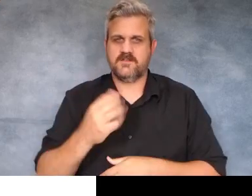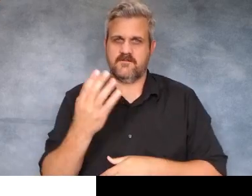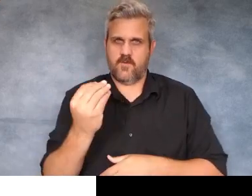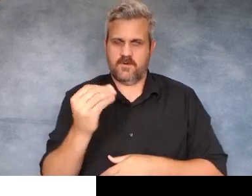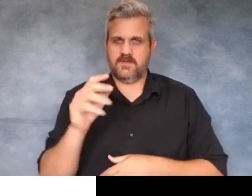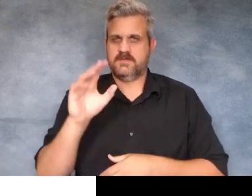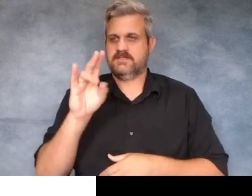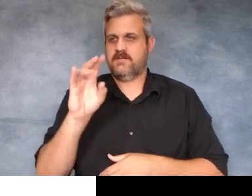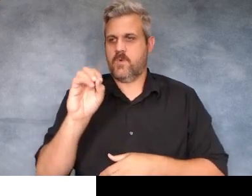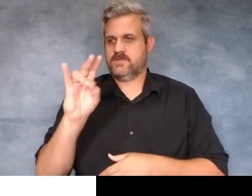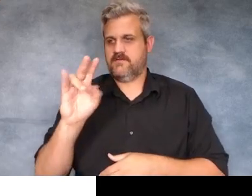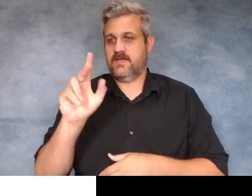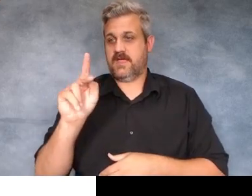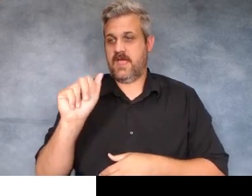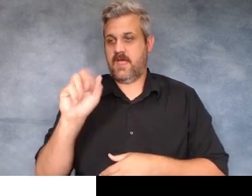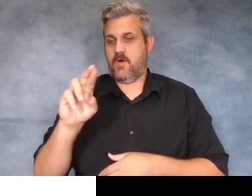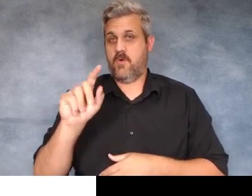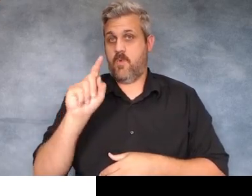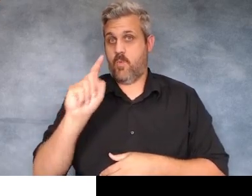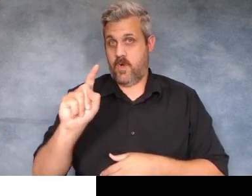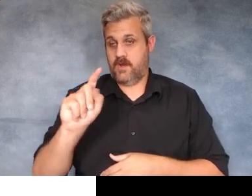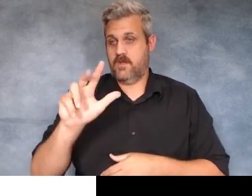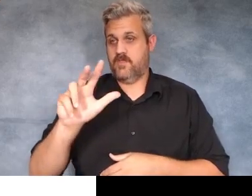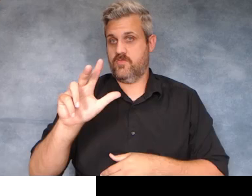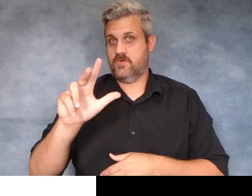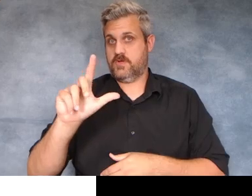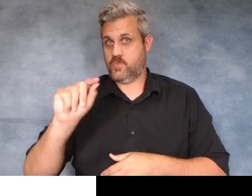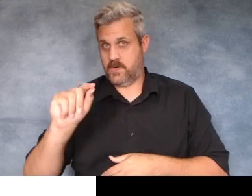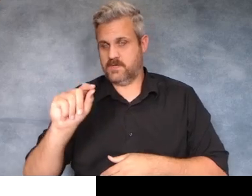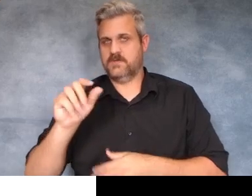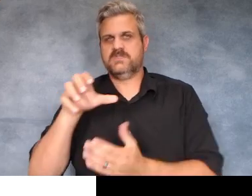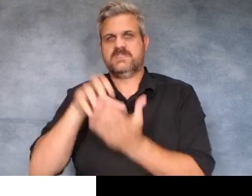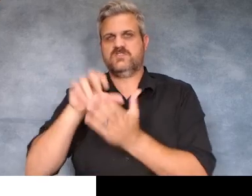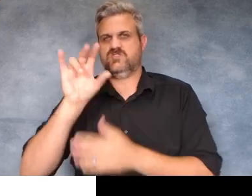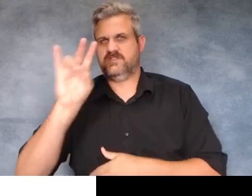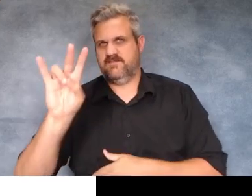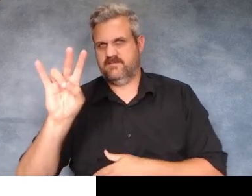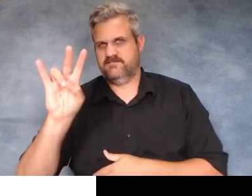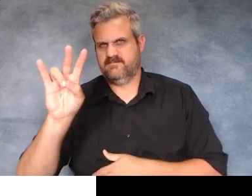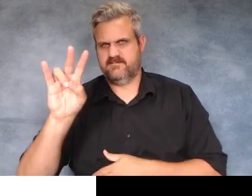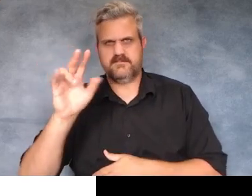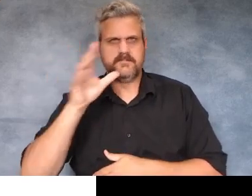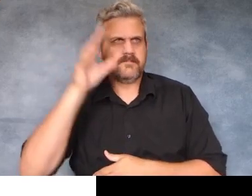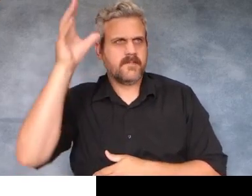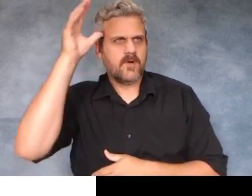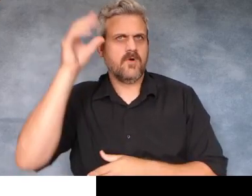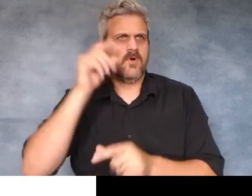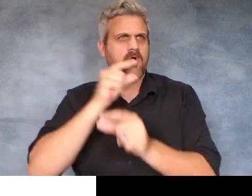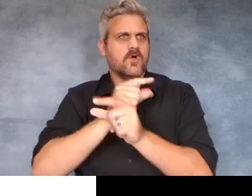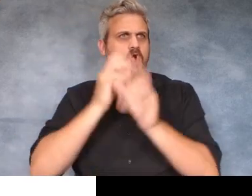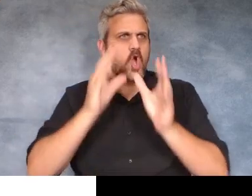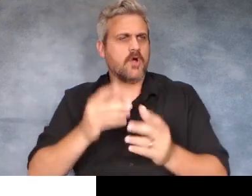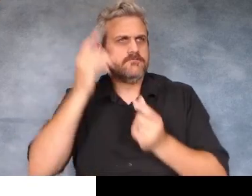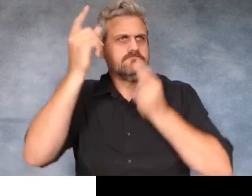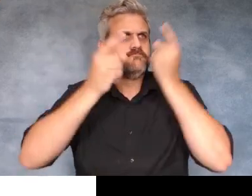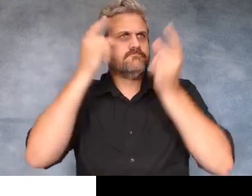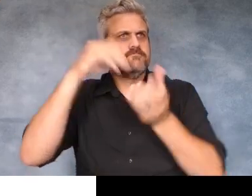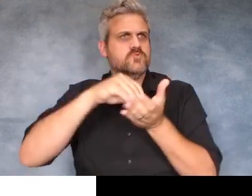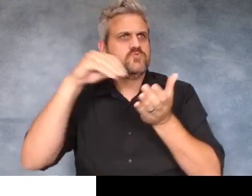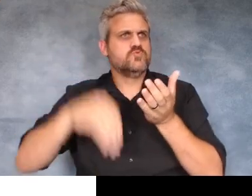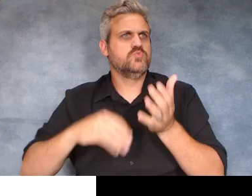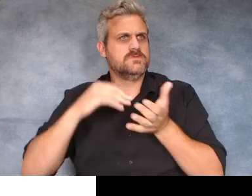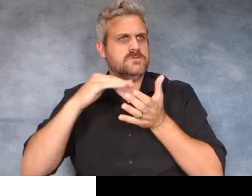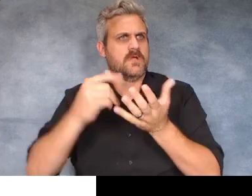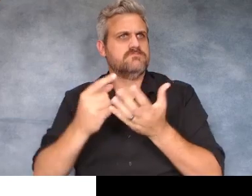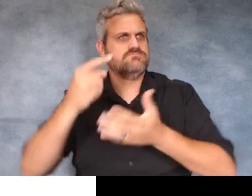KAR 1320, Section 7. When should the parent or guardian start considering the student's course of study?